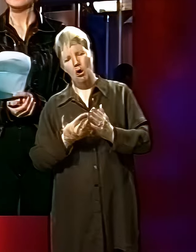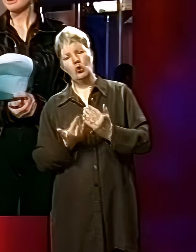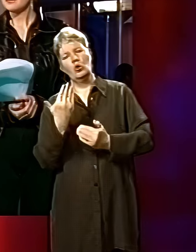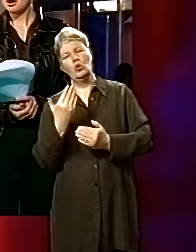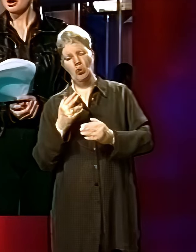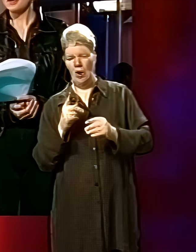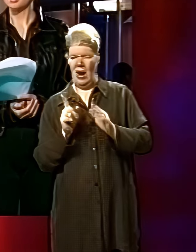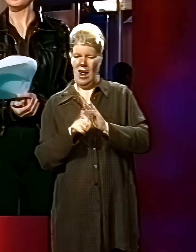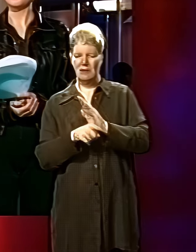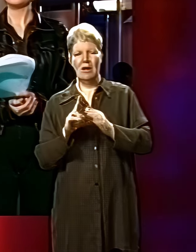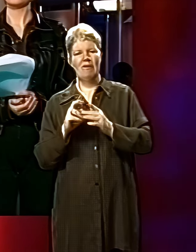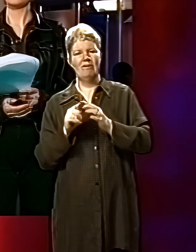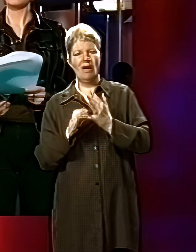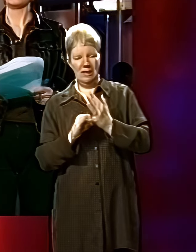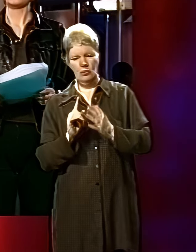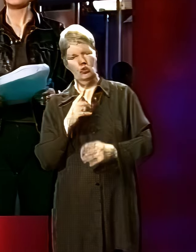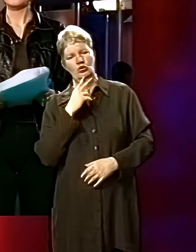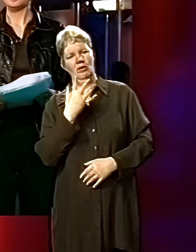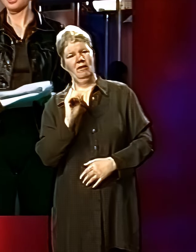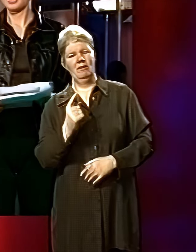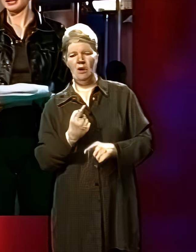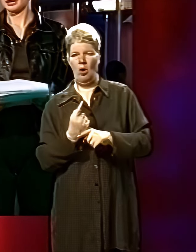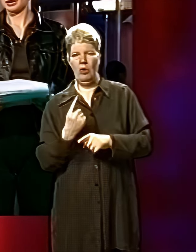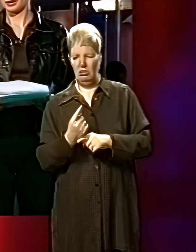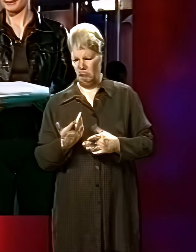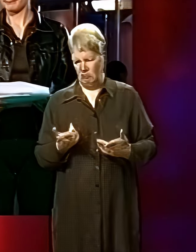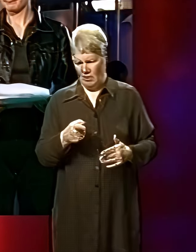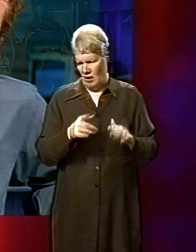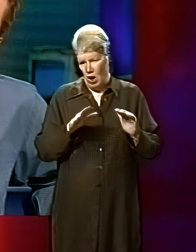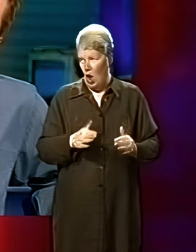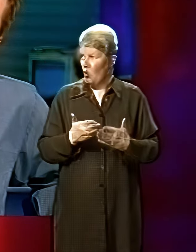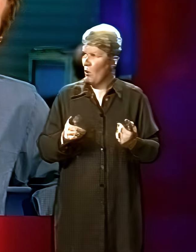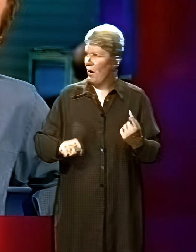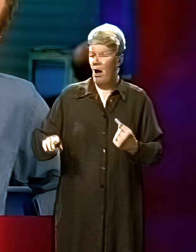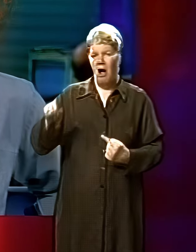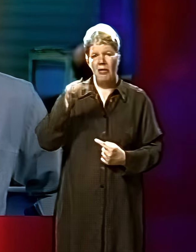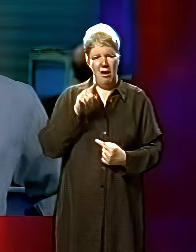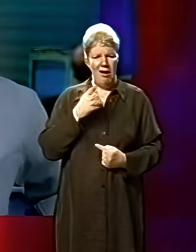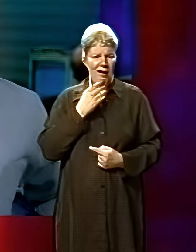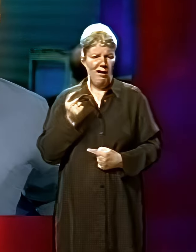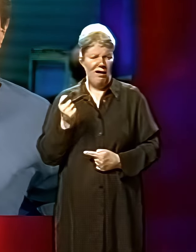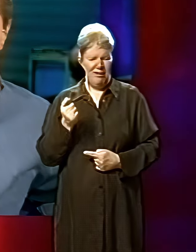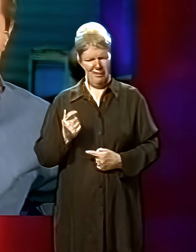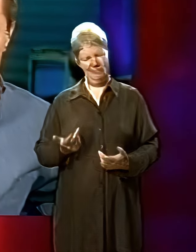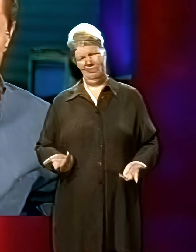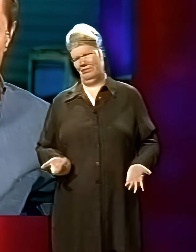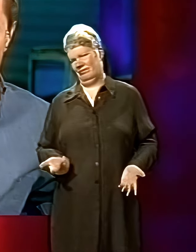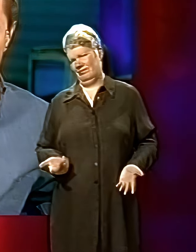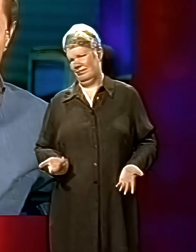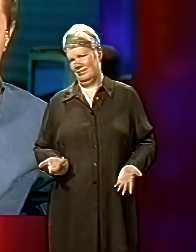fees is by far the lowest we're aware of in the credit industry. It utterly rejects